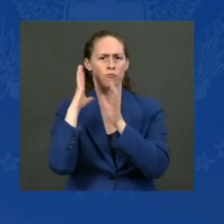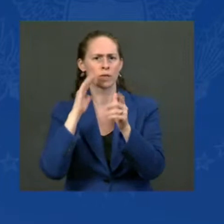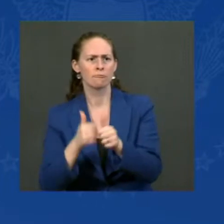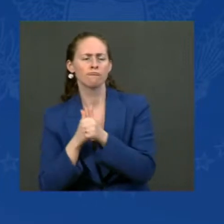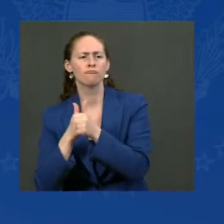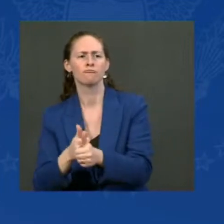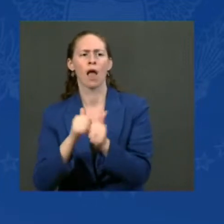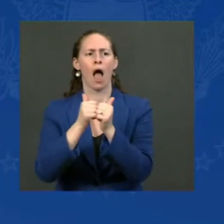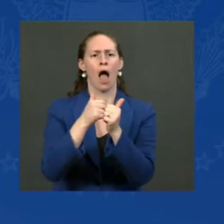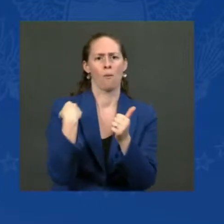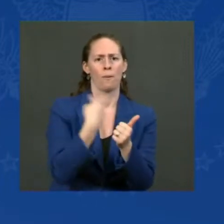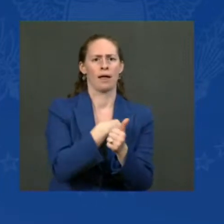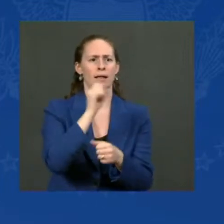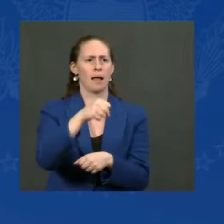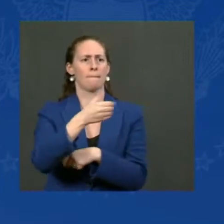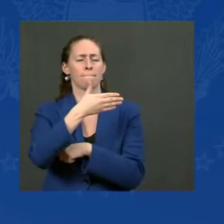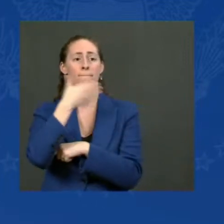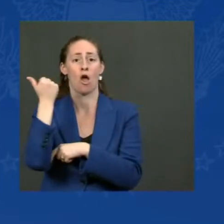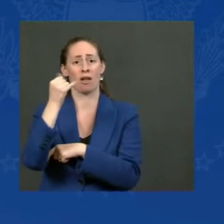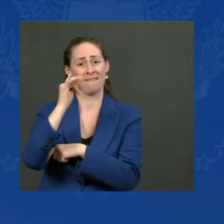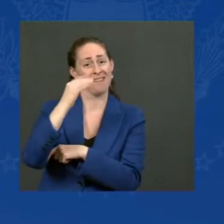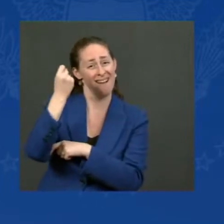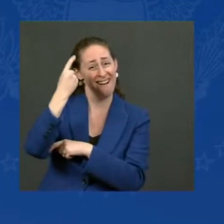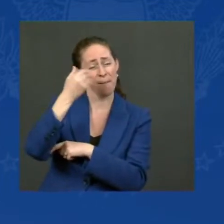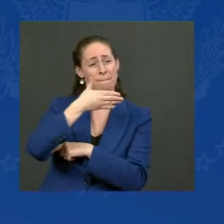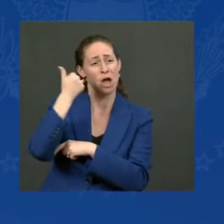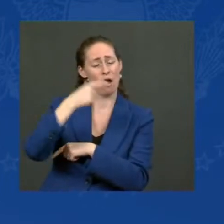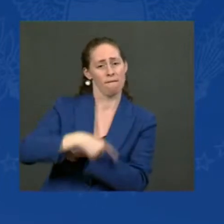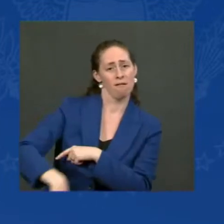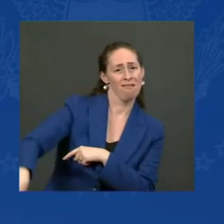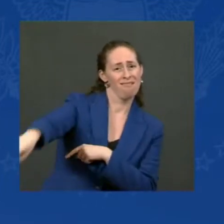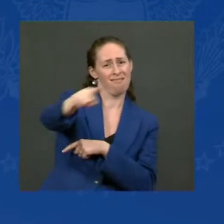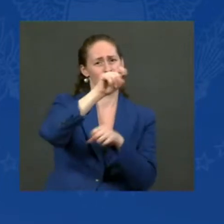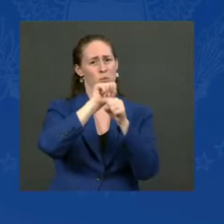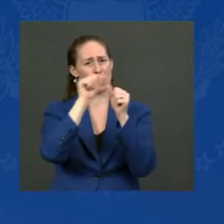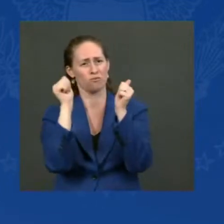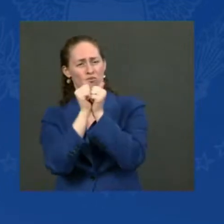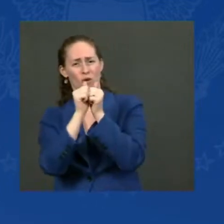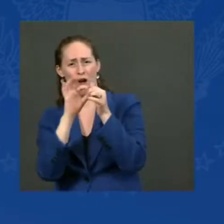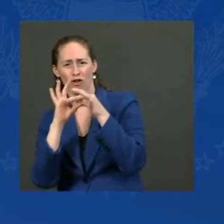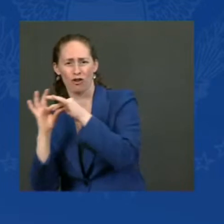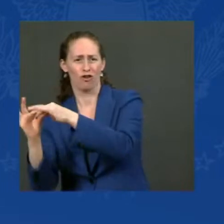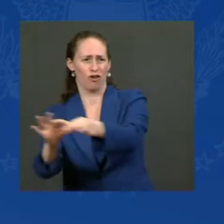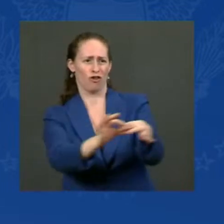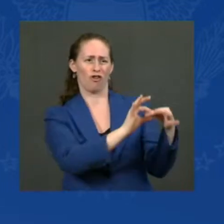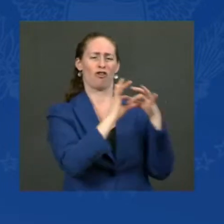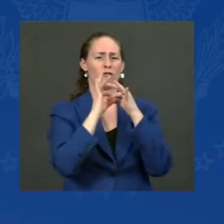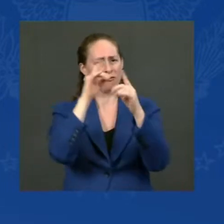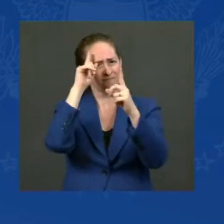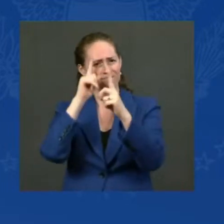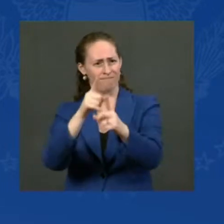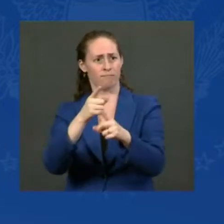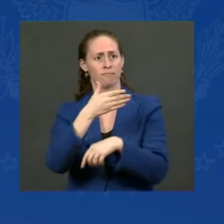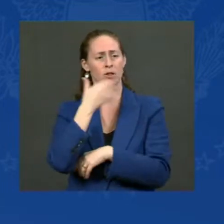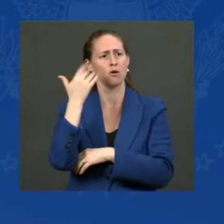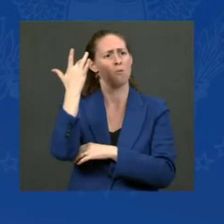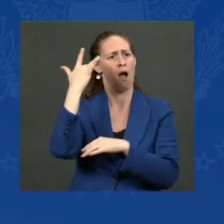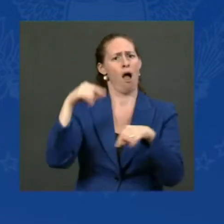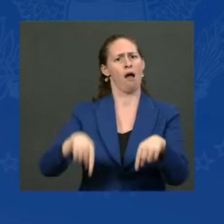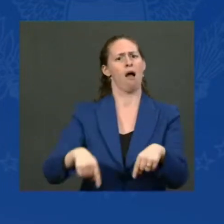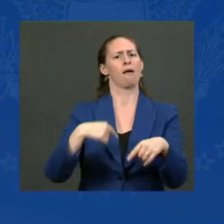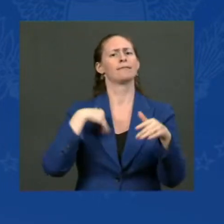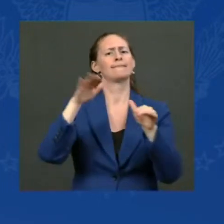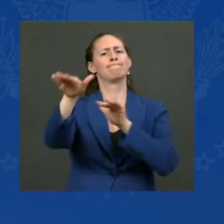if all of our nations are working toward the full mission to which we are called. That's